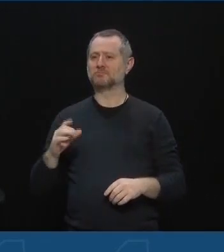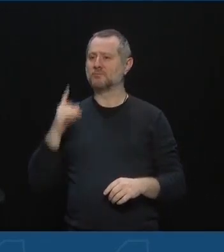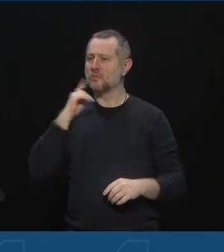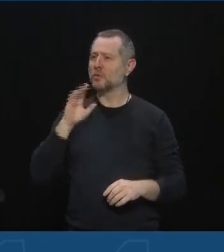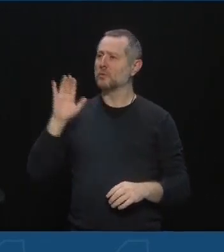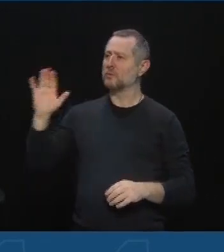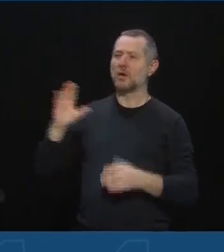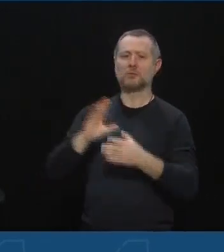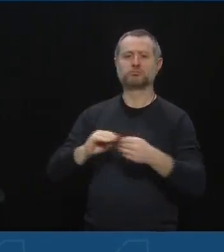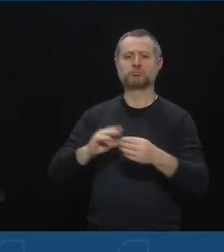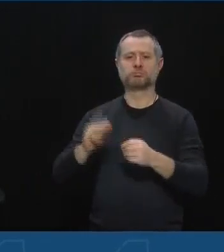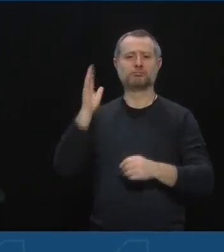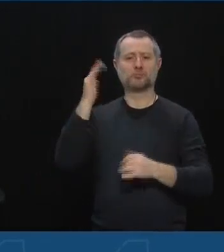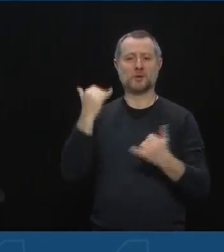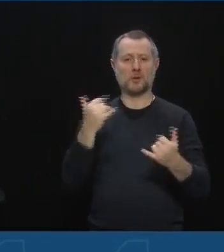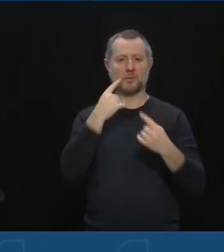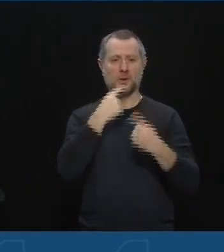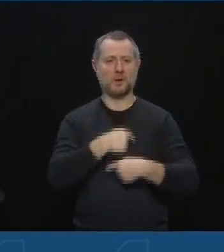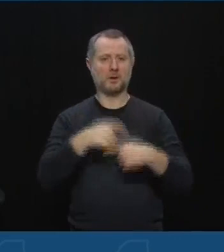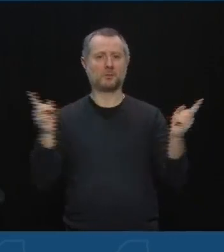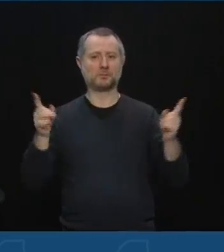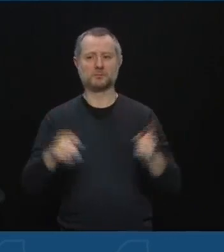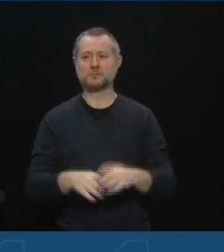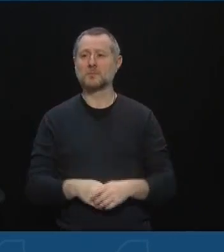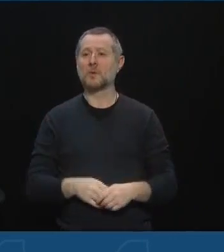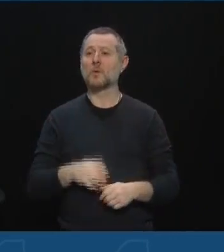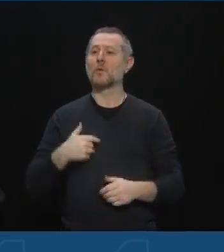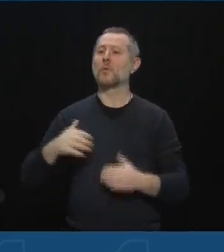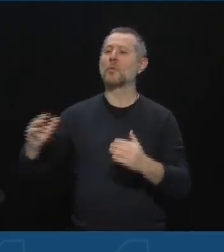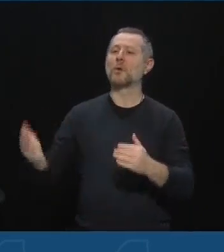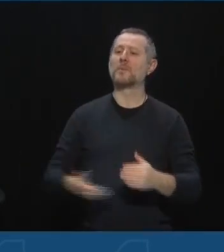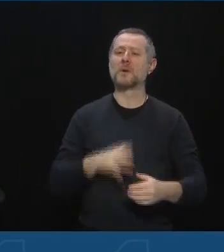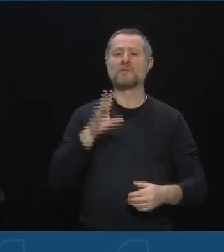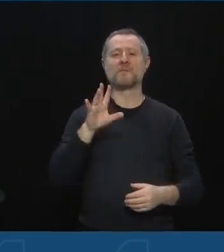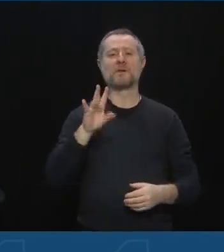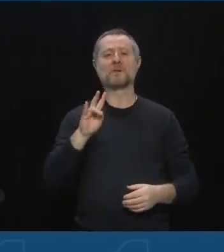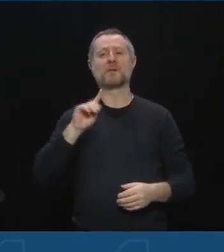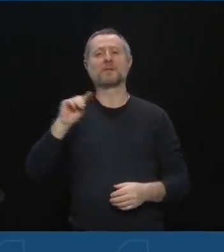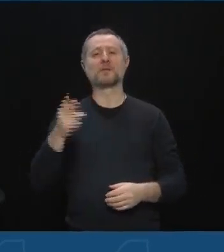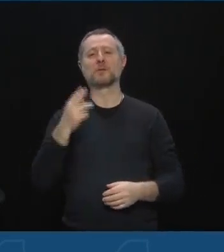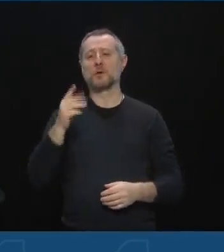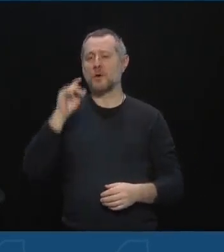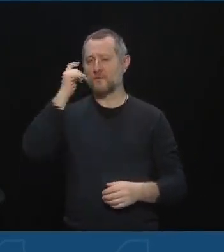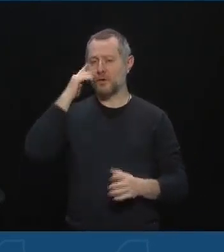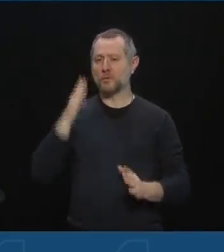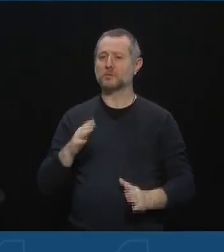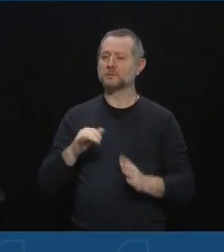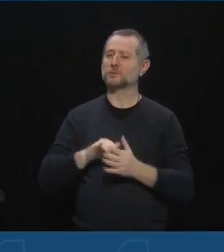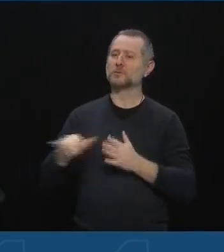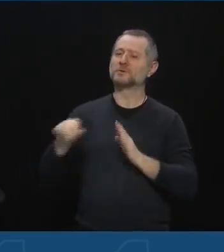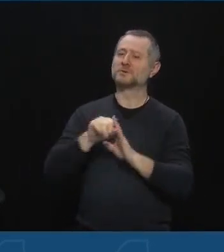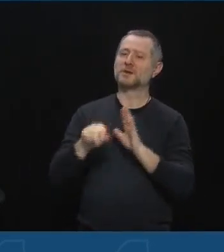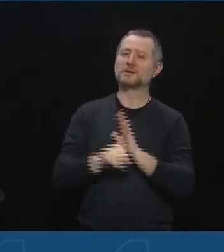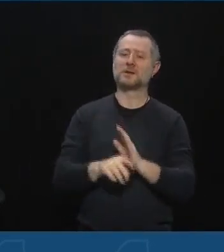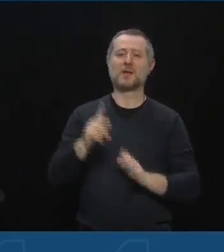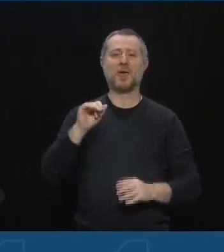announcement today. Please join me in welcoming the 57th governor of the state of New York, the Honorable Kathy